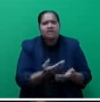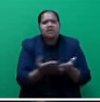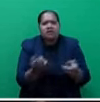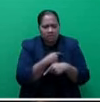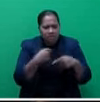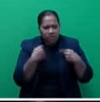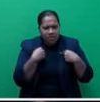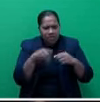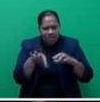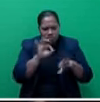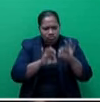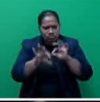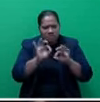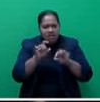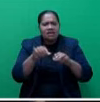actually enacting laws.